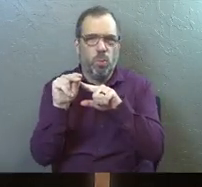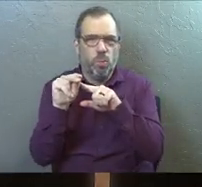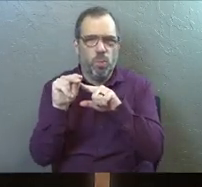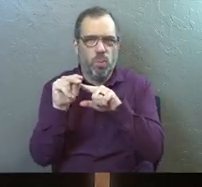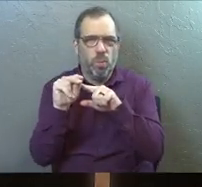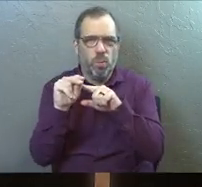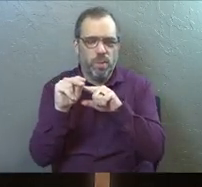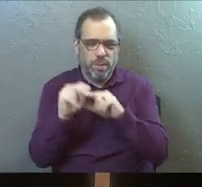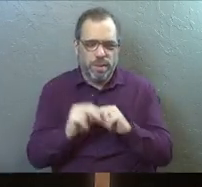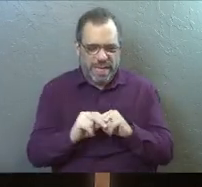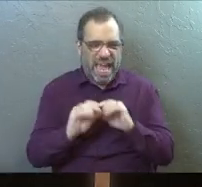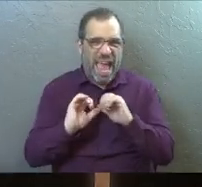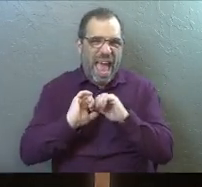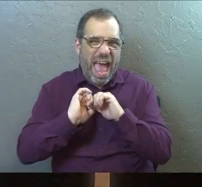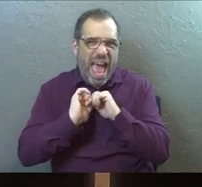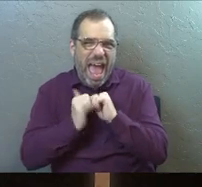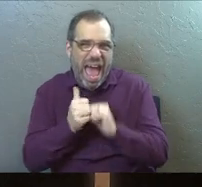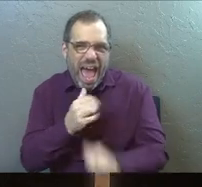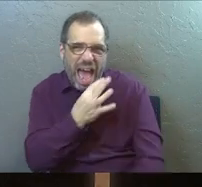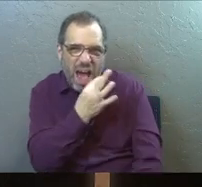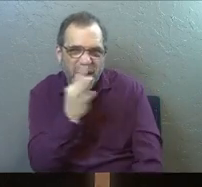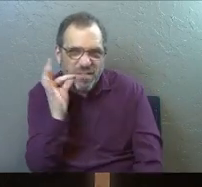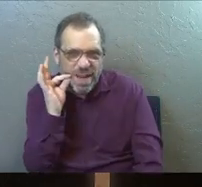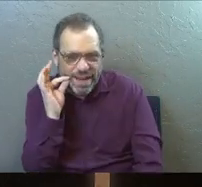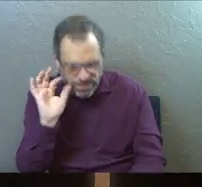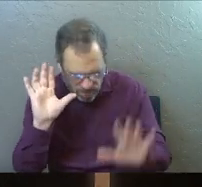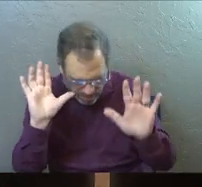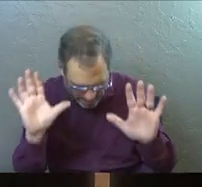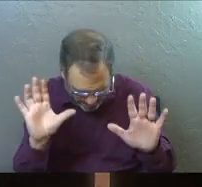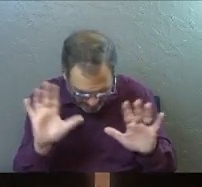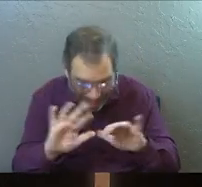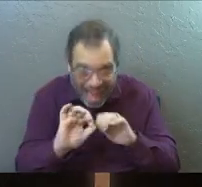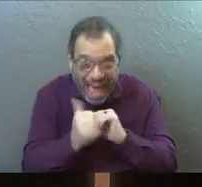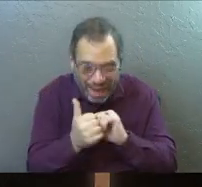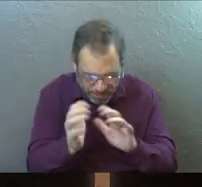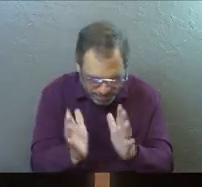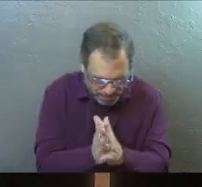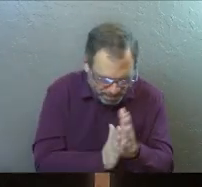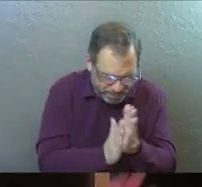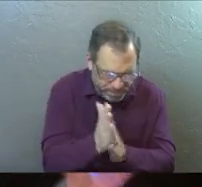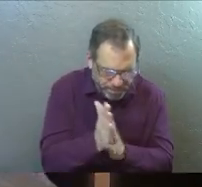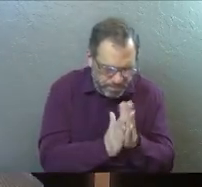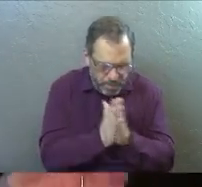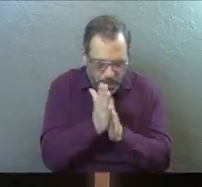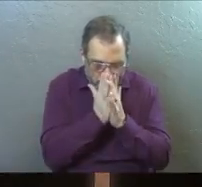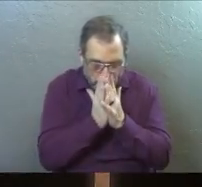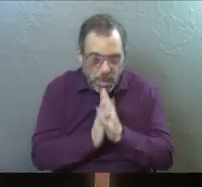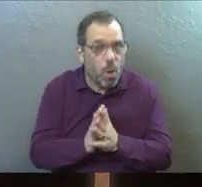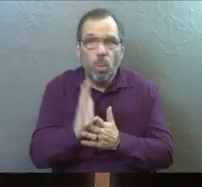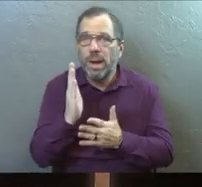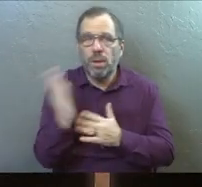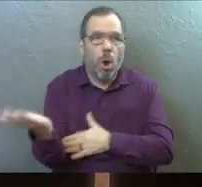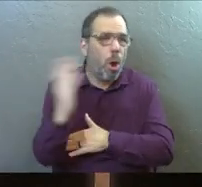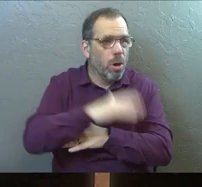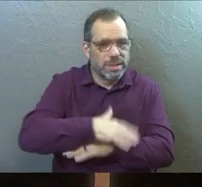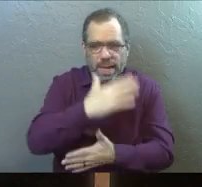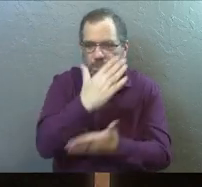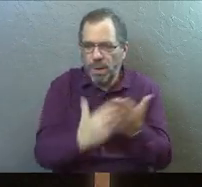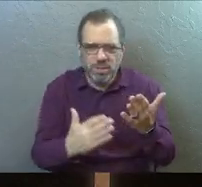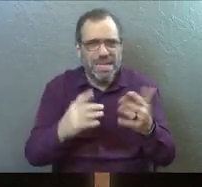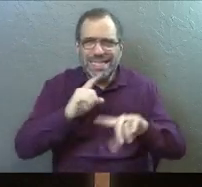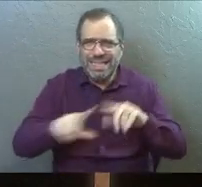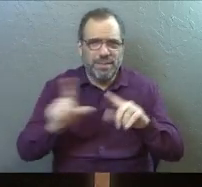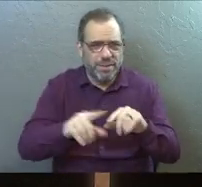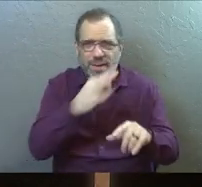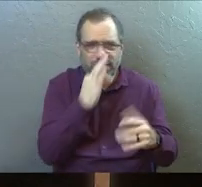So last bit, how do we fast? Just again, more practical stuff. How do we do it? Juice fast, partial fast, Daniel fast, soul fast. There's a